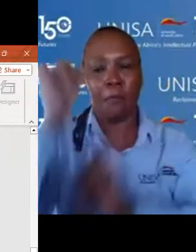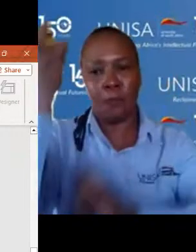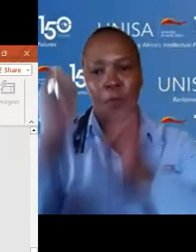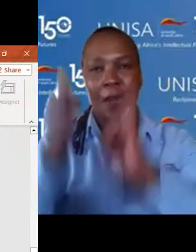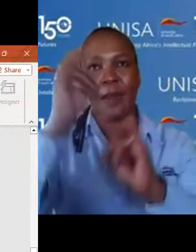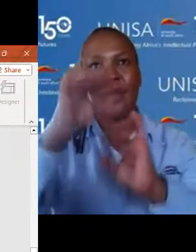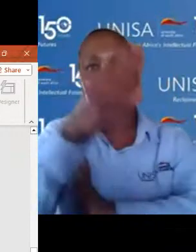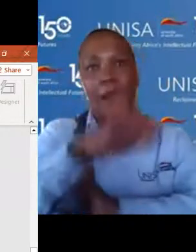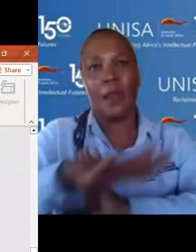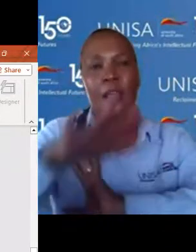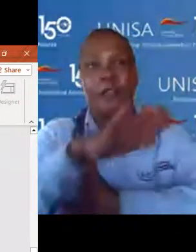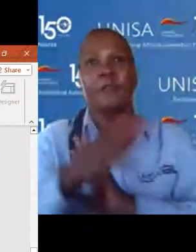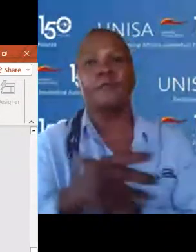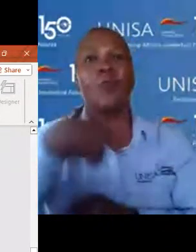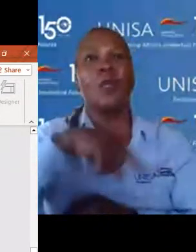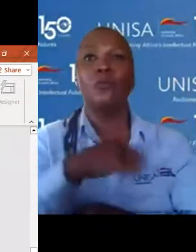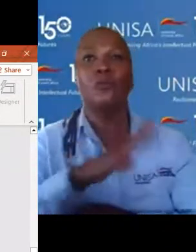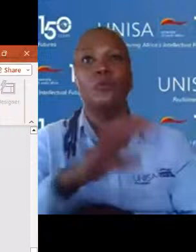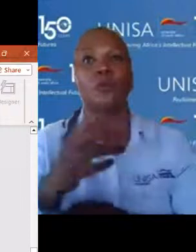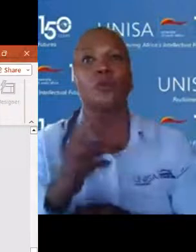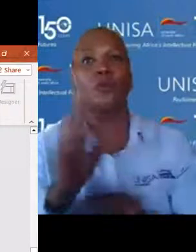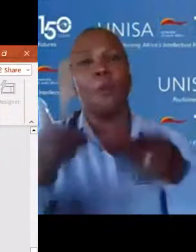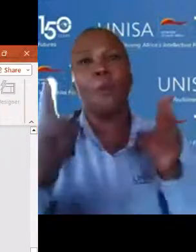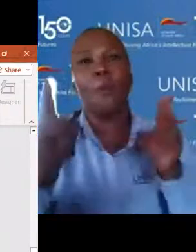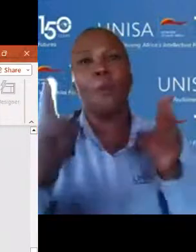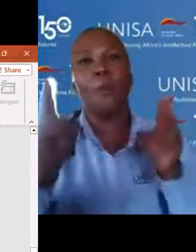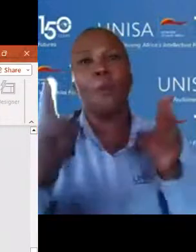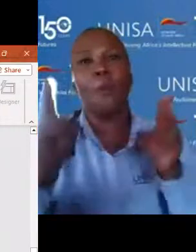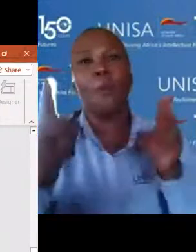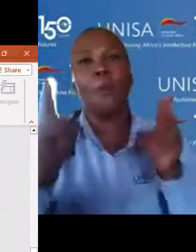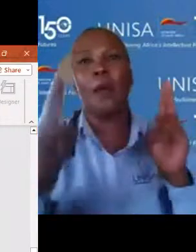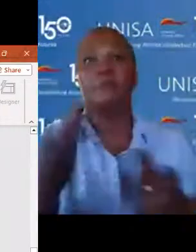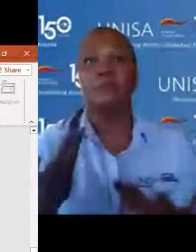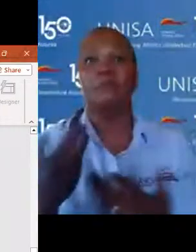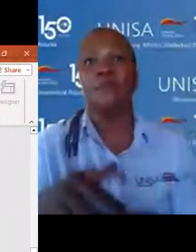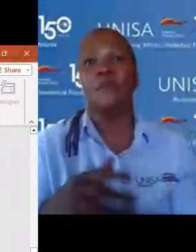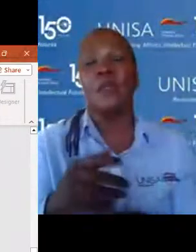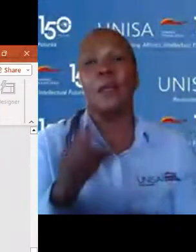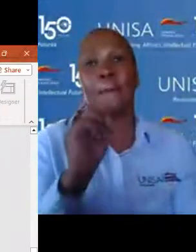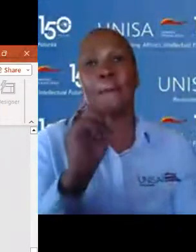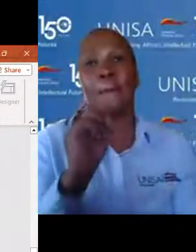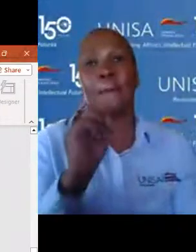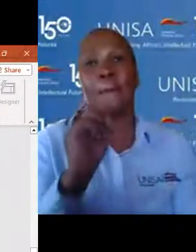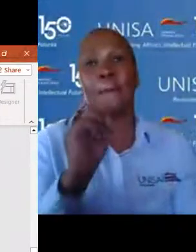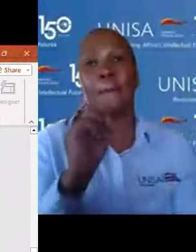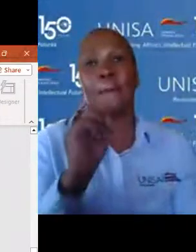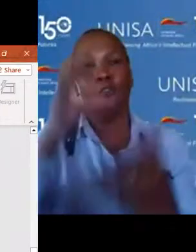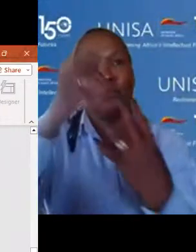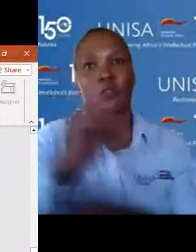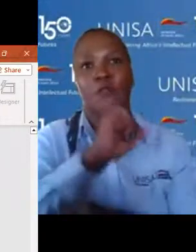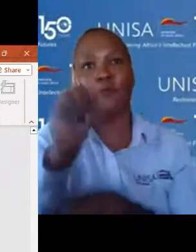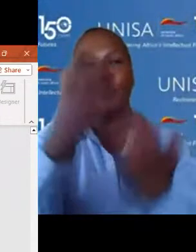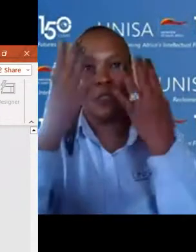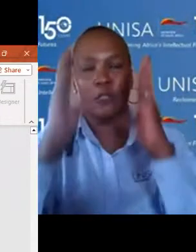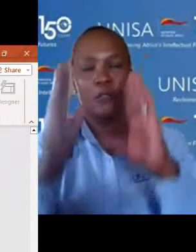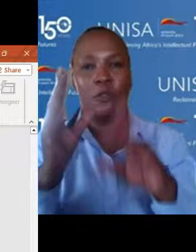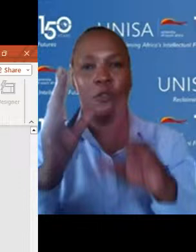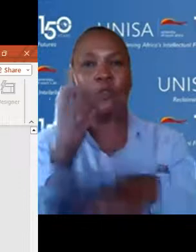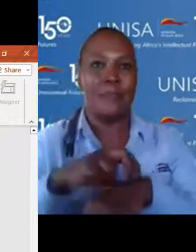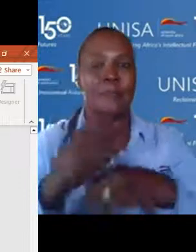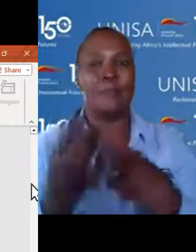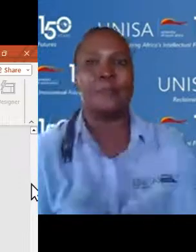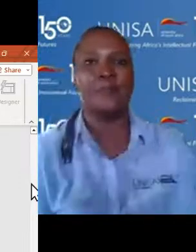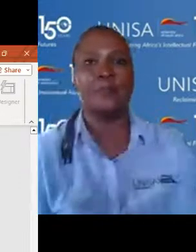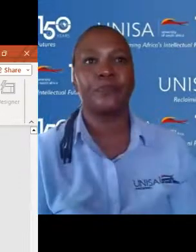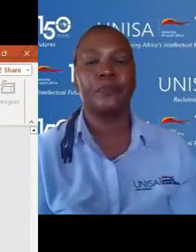So we don't normally do that anymore, but it's there, it's available when a student needs it.